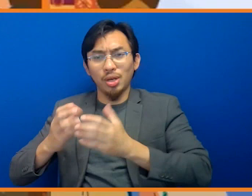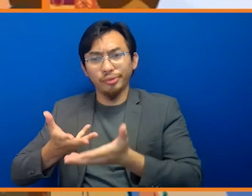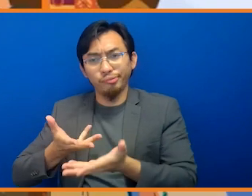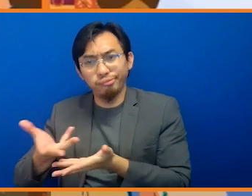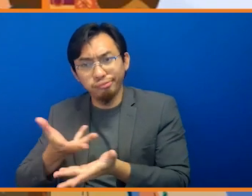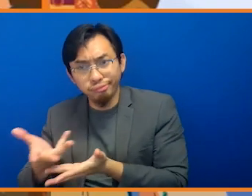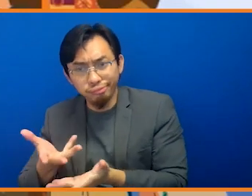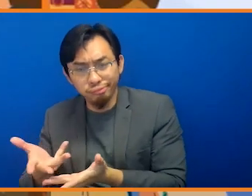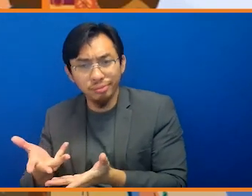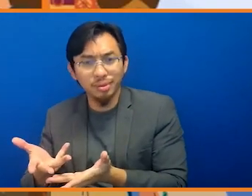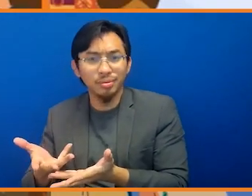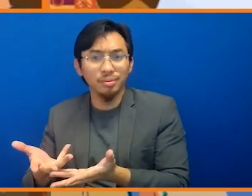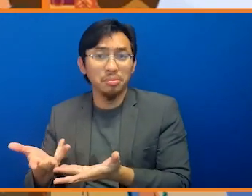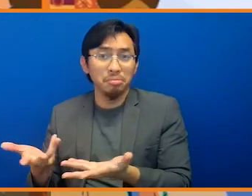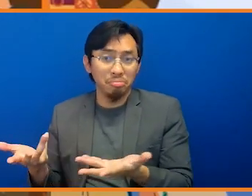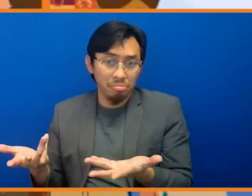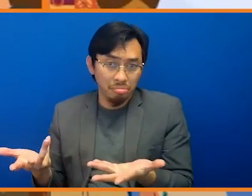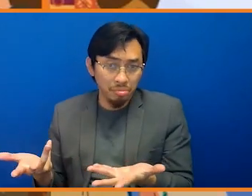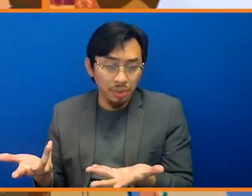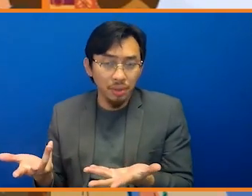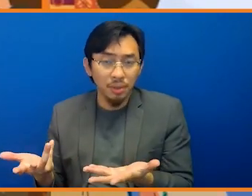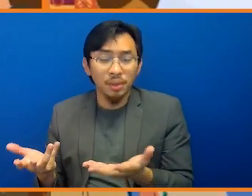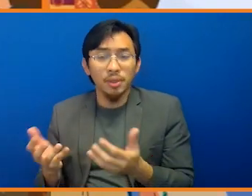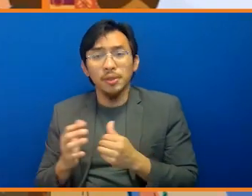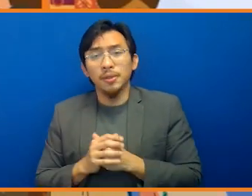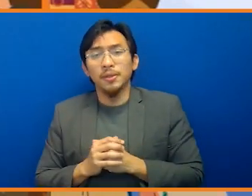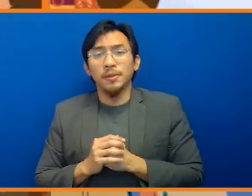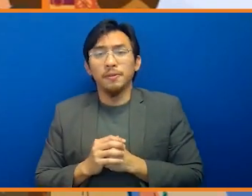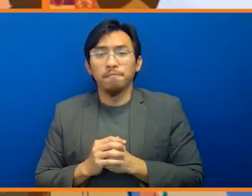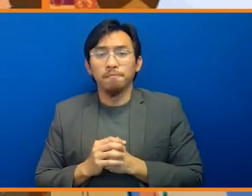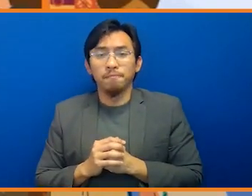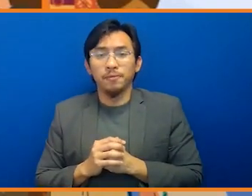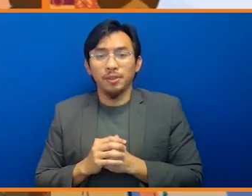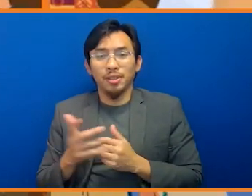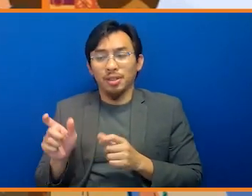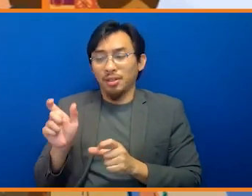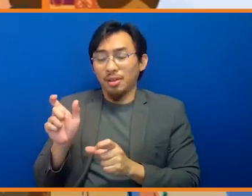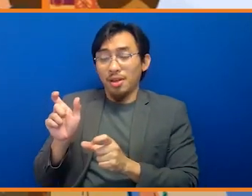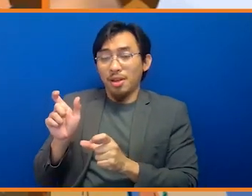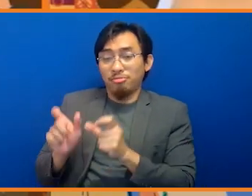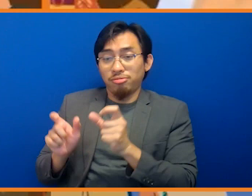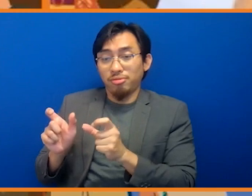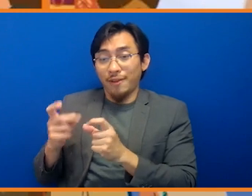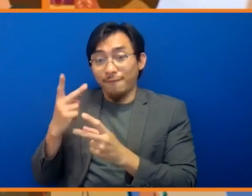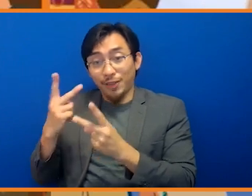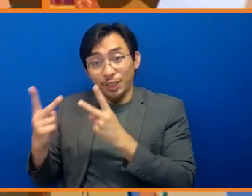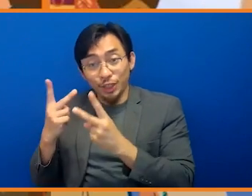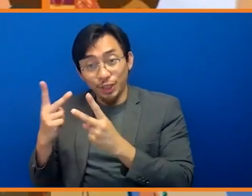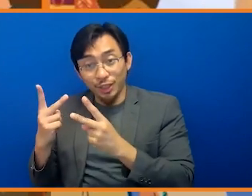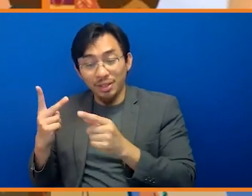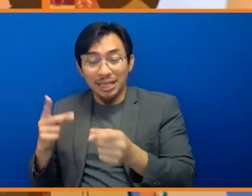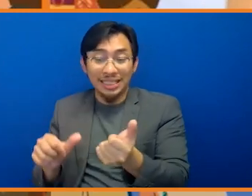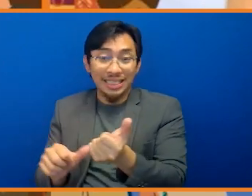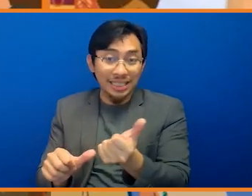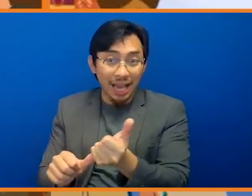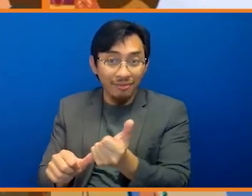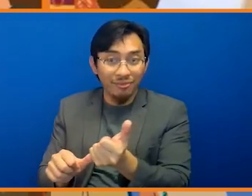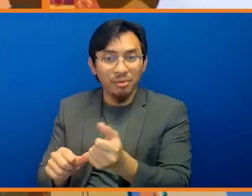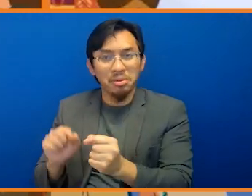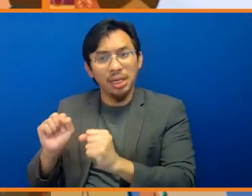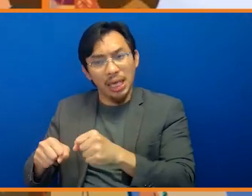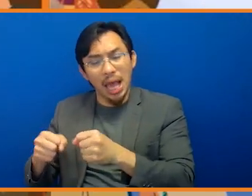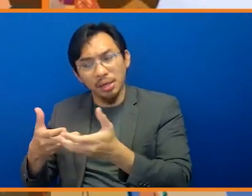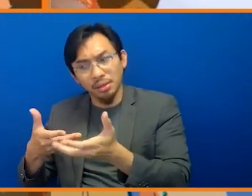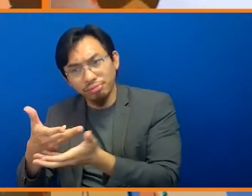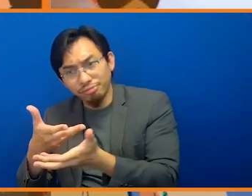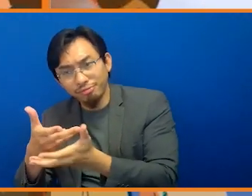make interactive communication between visitors and also between staff and